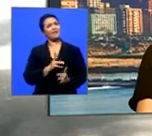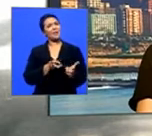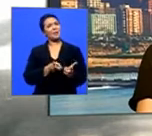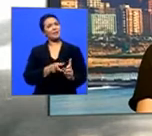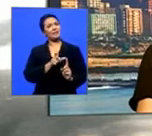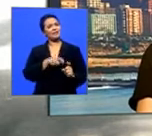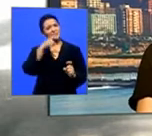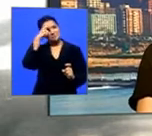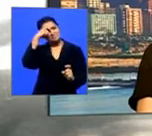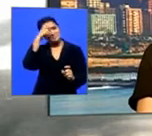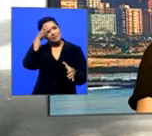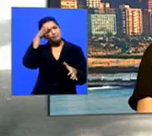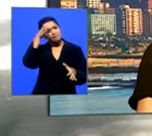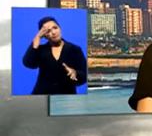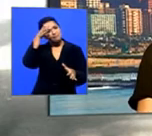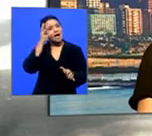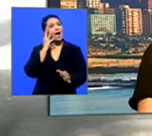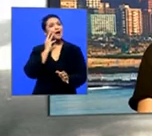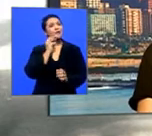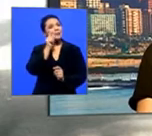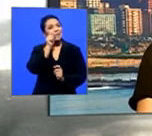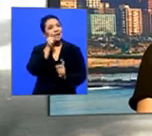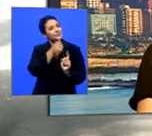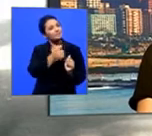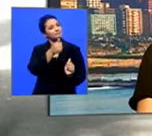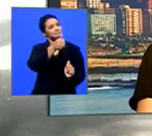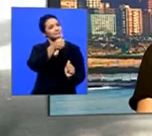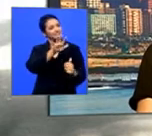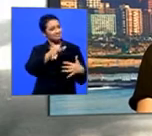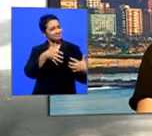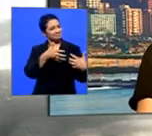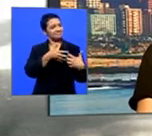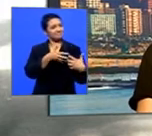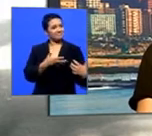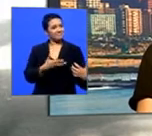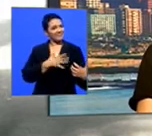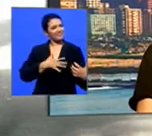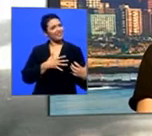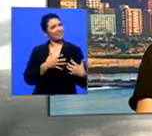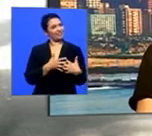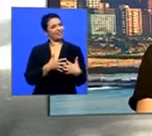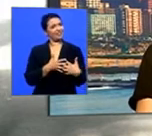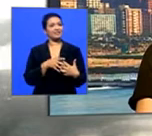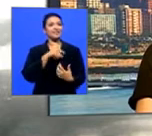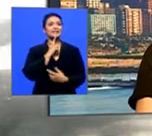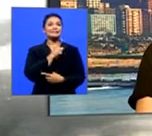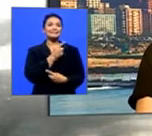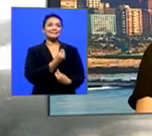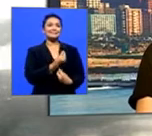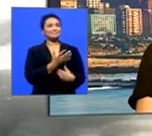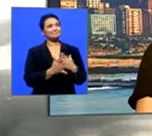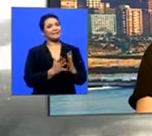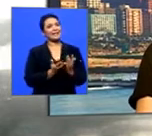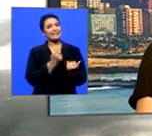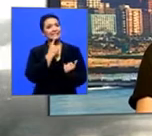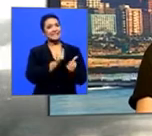this wise, older person that was imparting his sense of